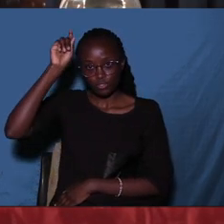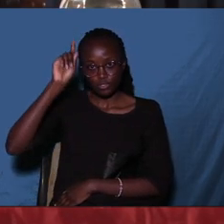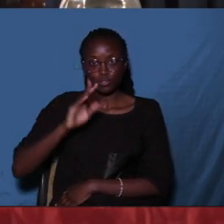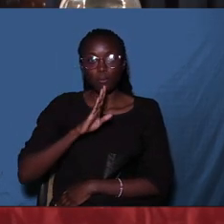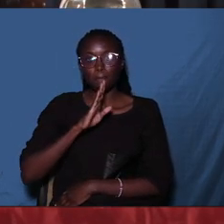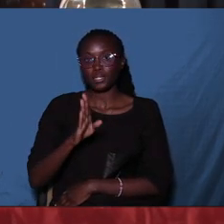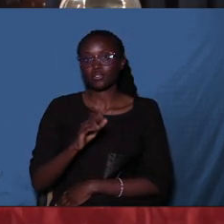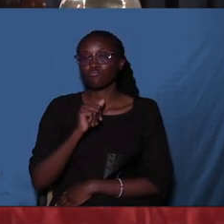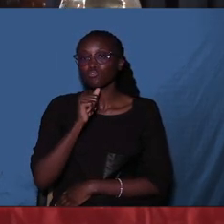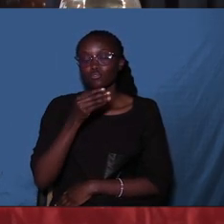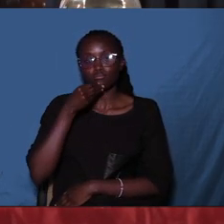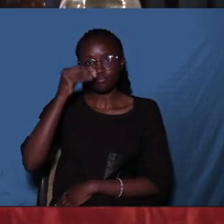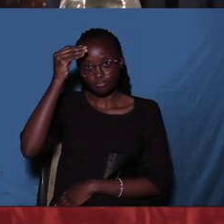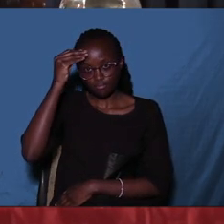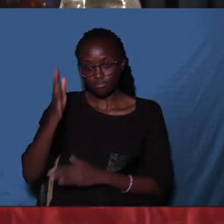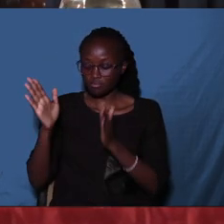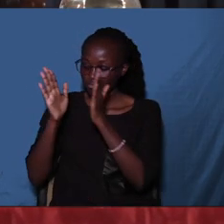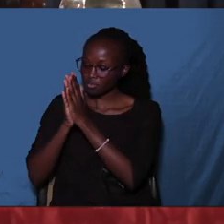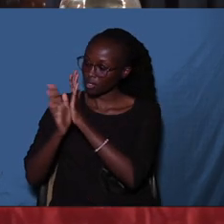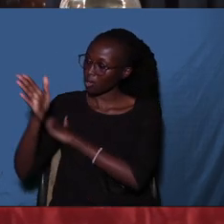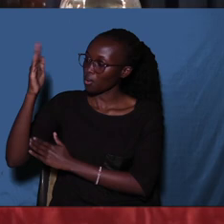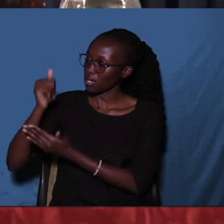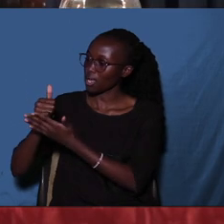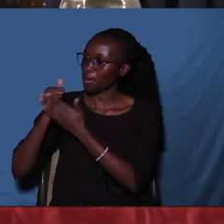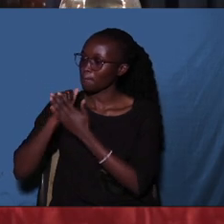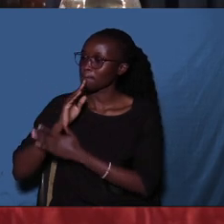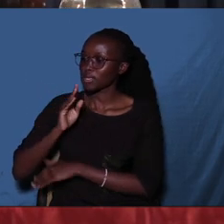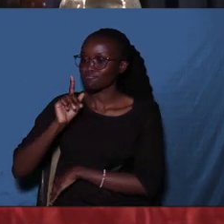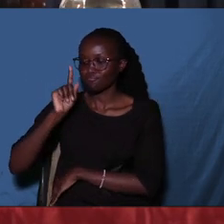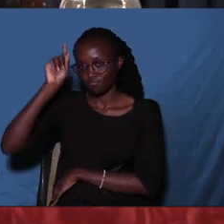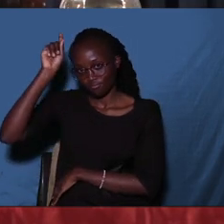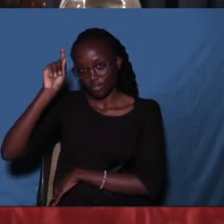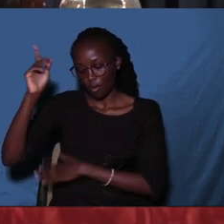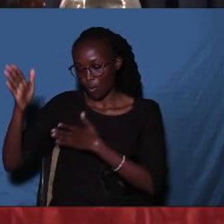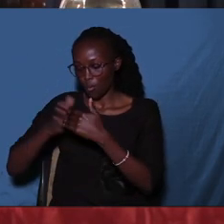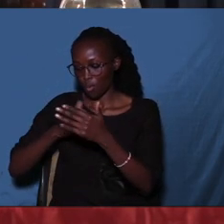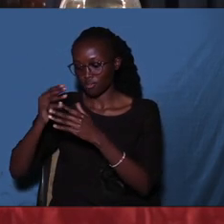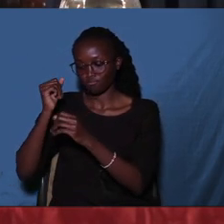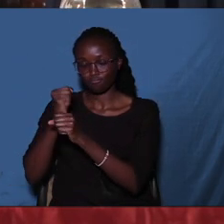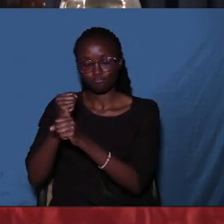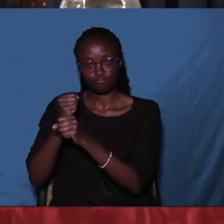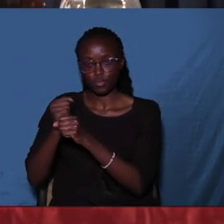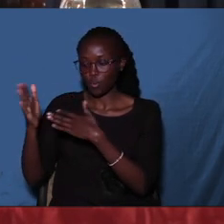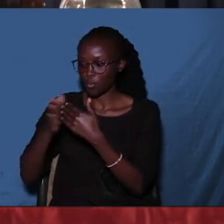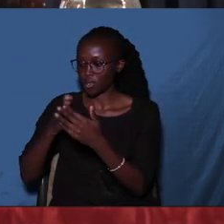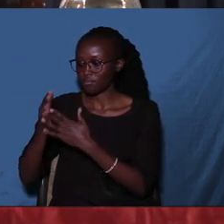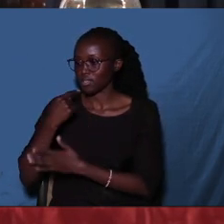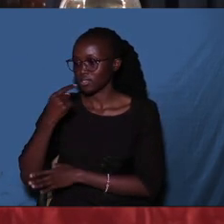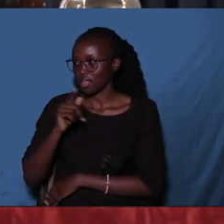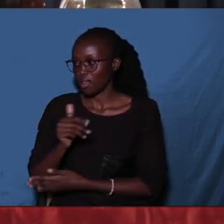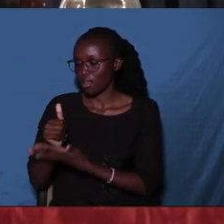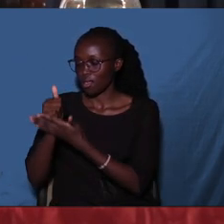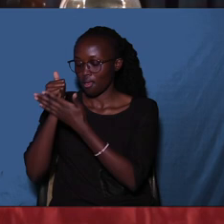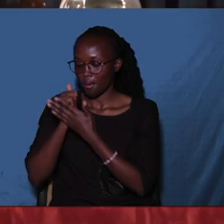a duplicate. Help me, God, to be an original in everything that I do, in everything that I say. Help me to be an